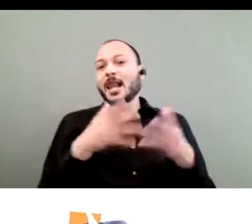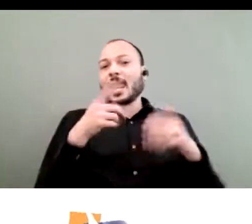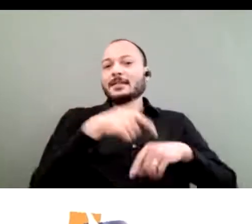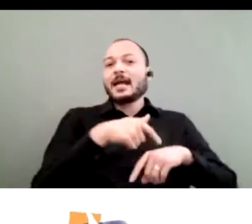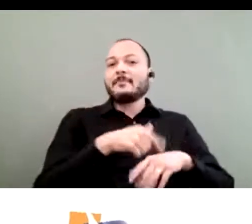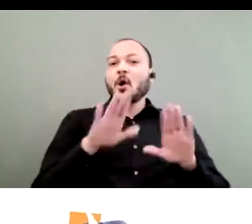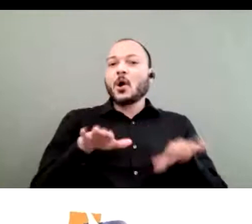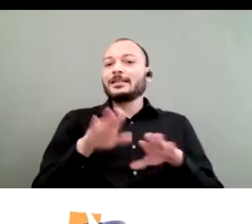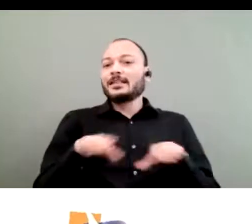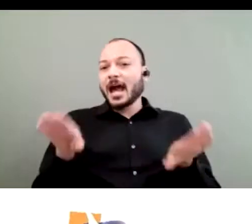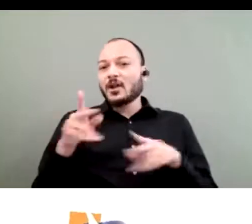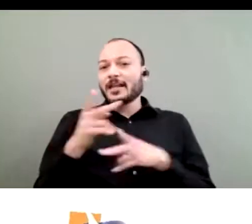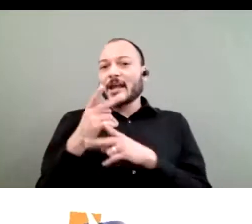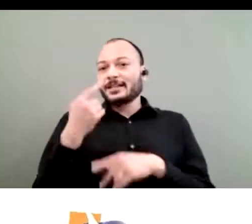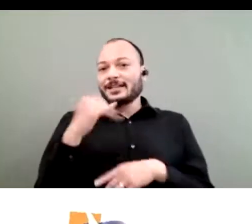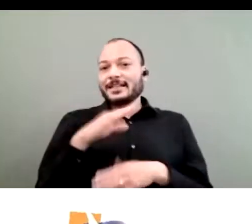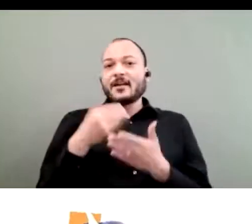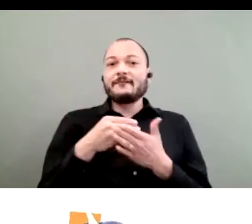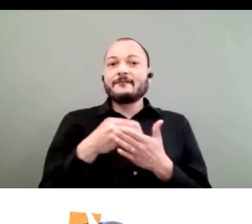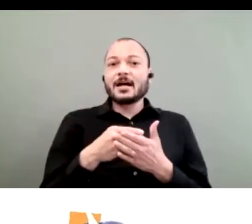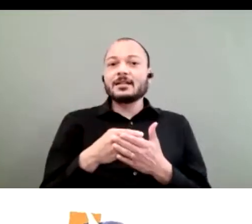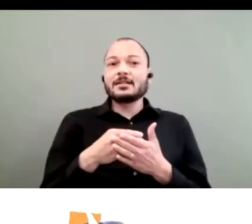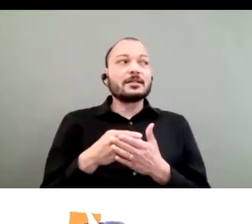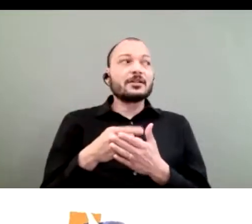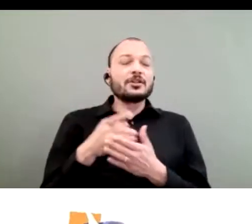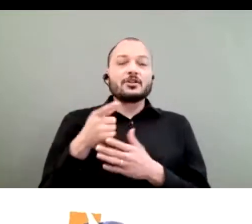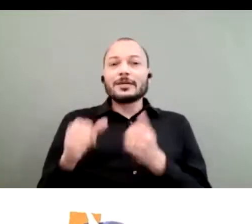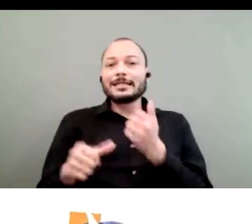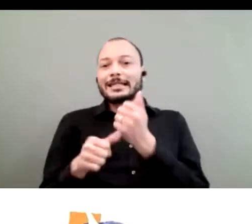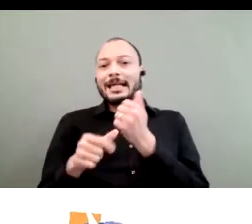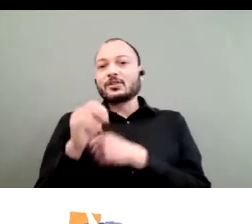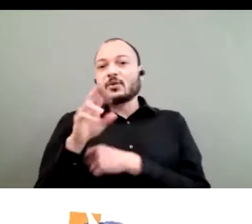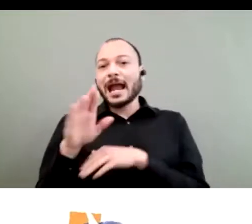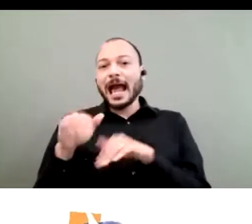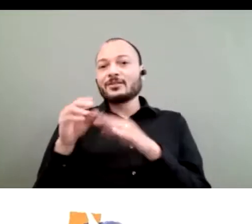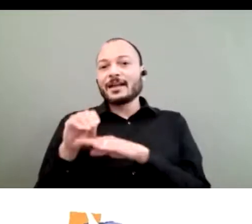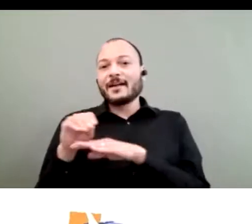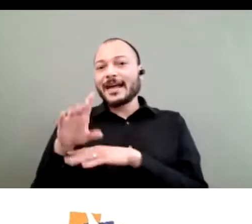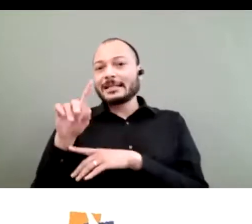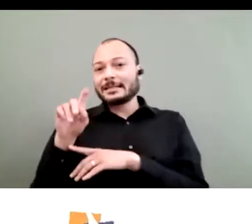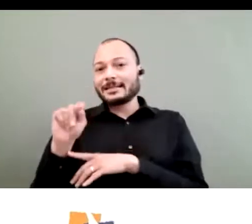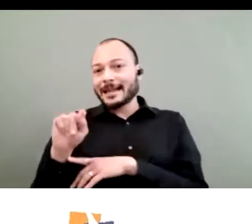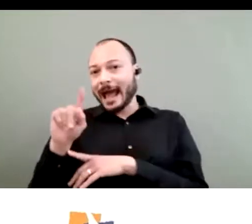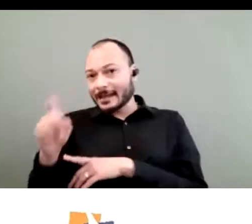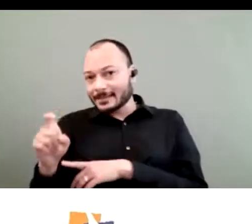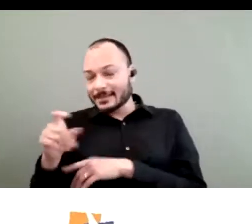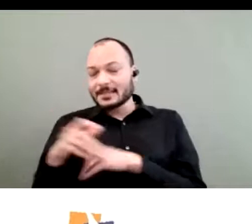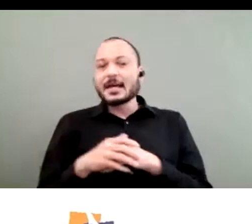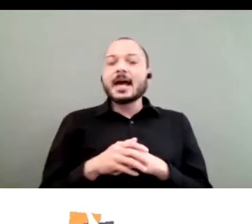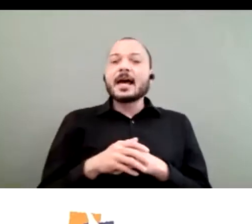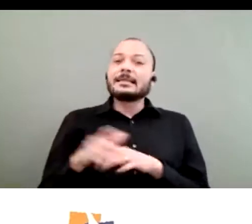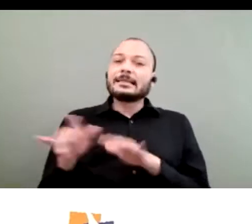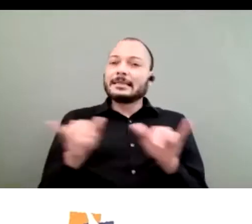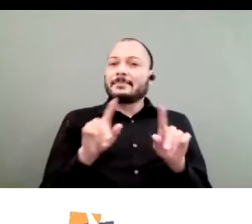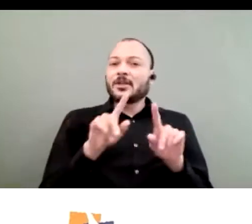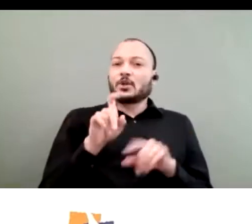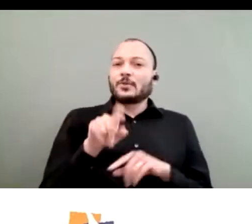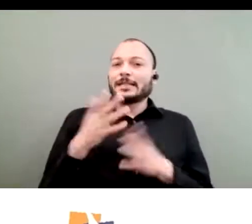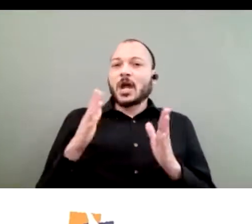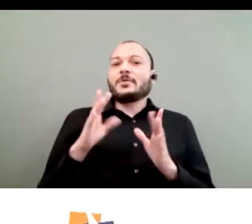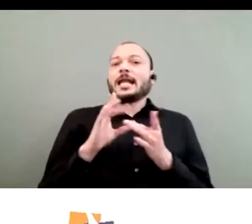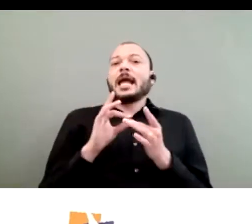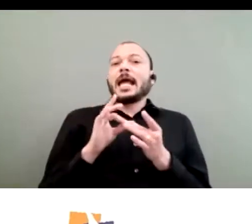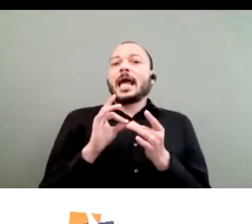Is there a fund to assist, or how does this affect taxes? And a similar question, that was answered in the presentation, but maybe we